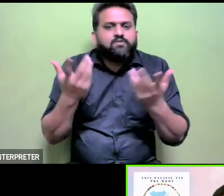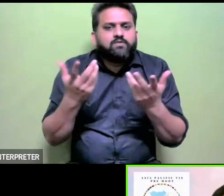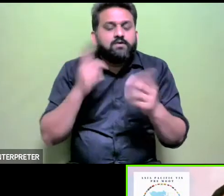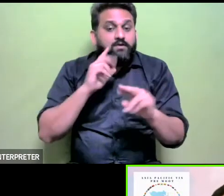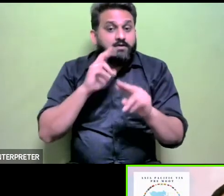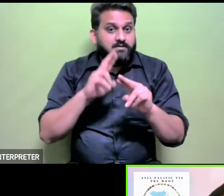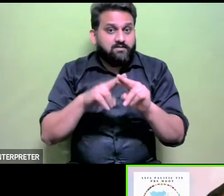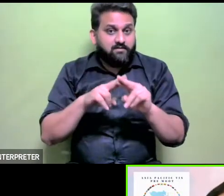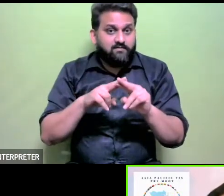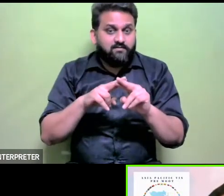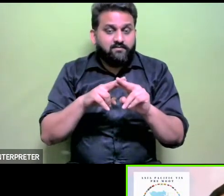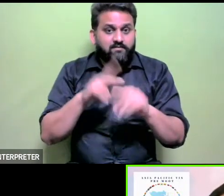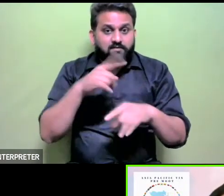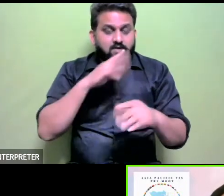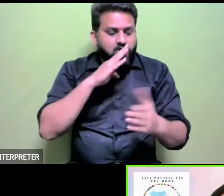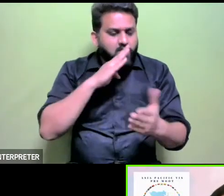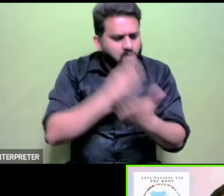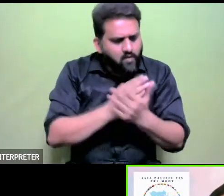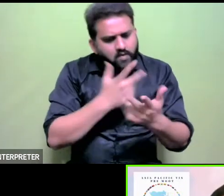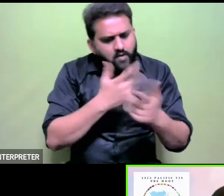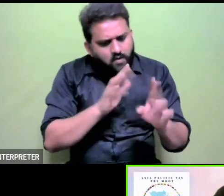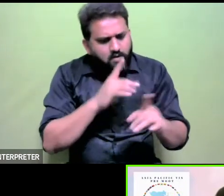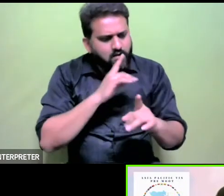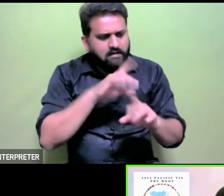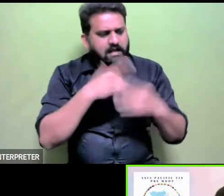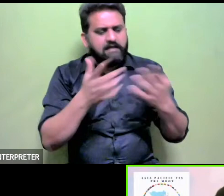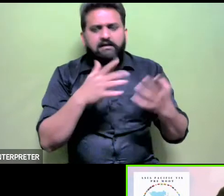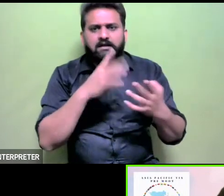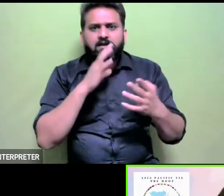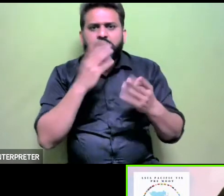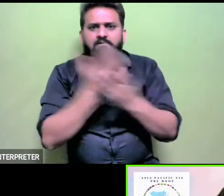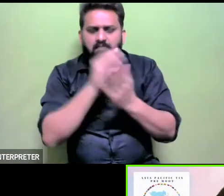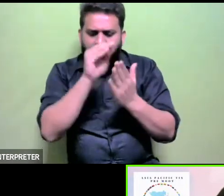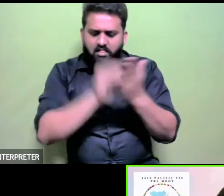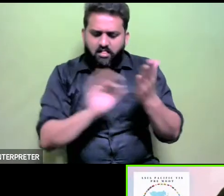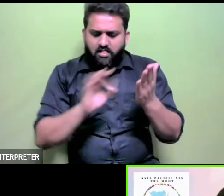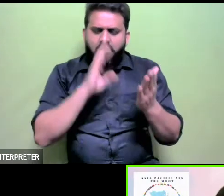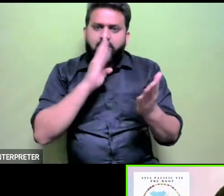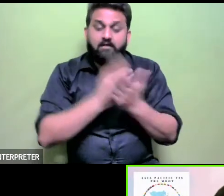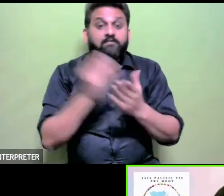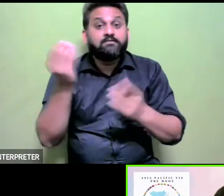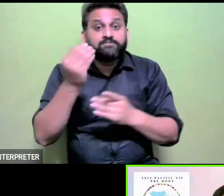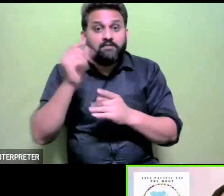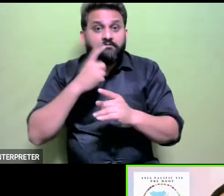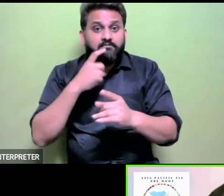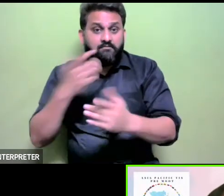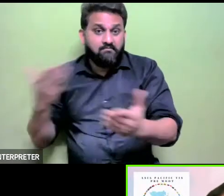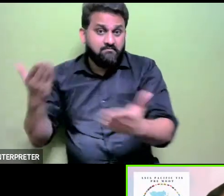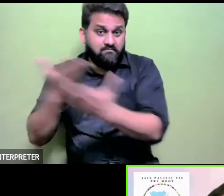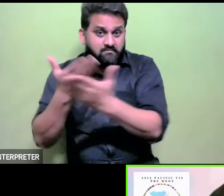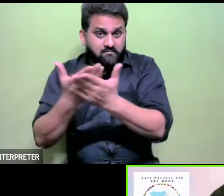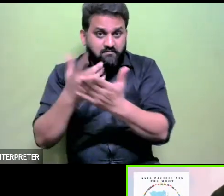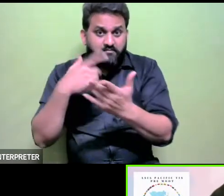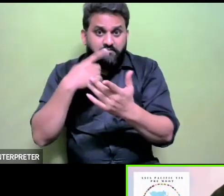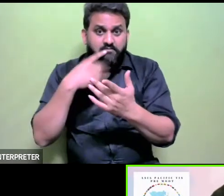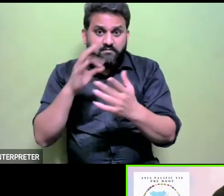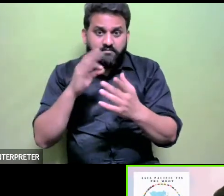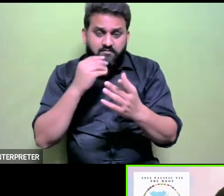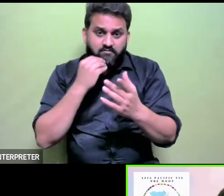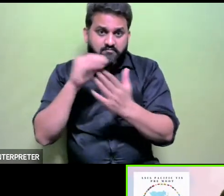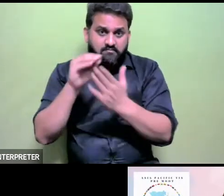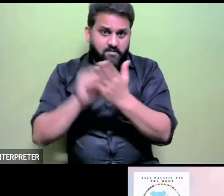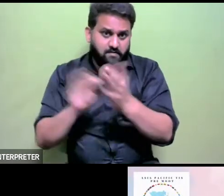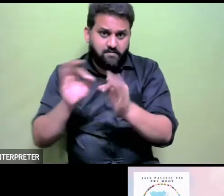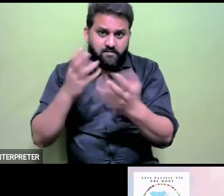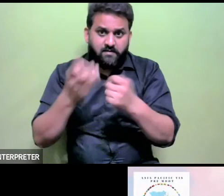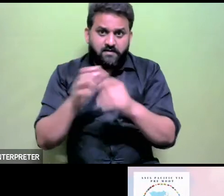asked about facts that were not provided in the record? Because some arbitrators may not be very familiar with the